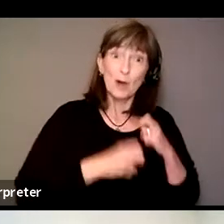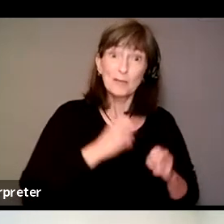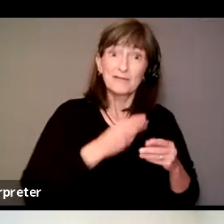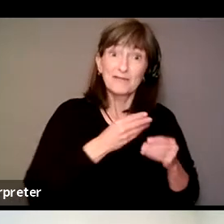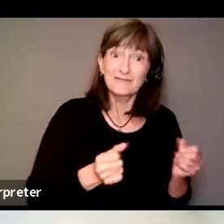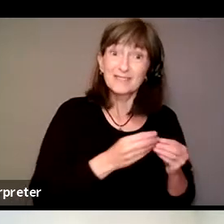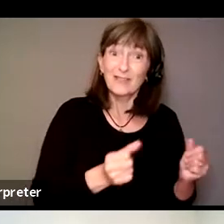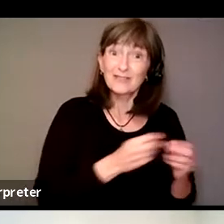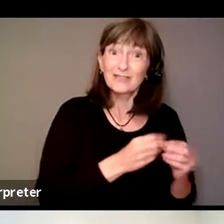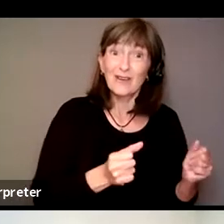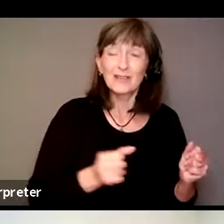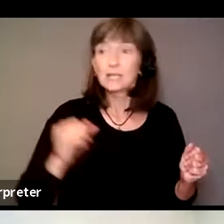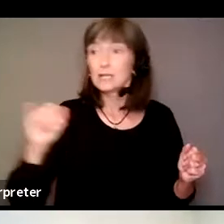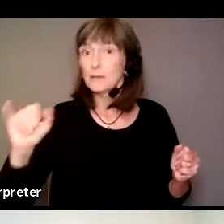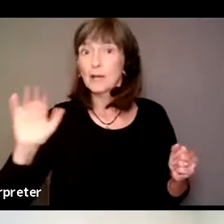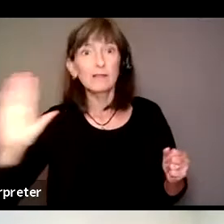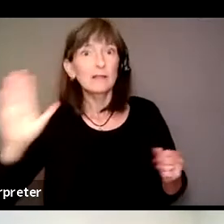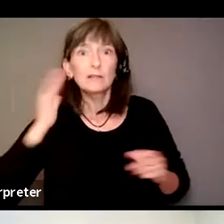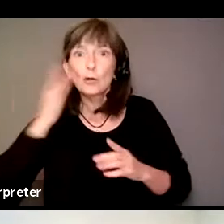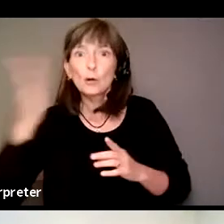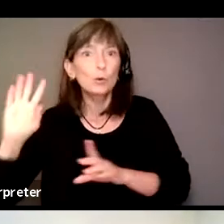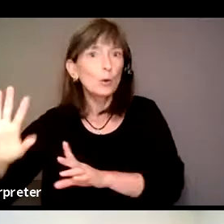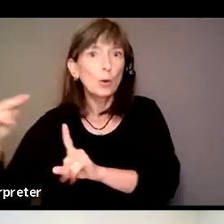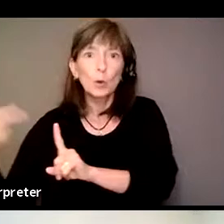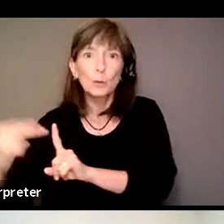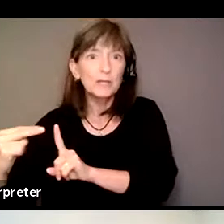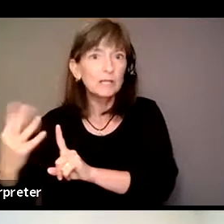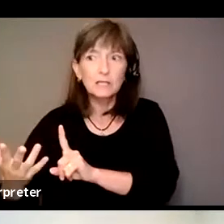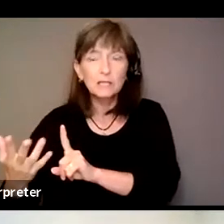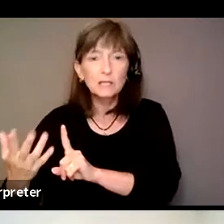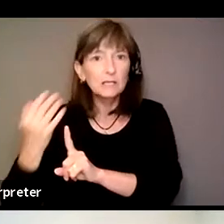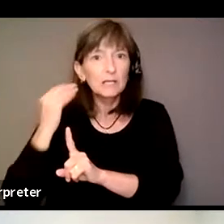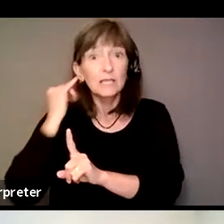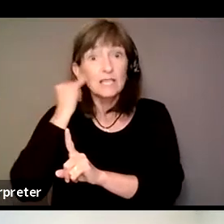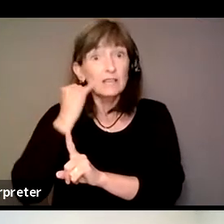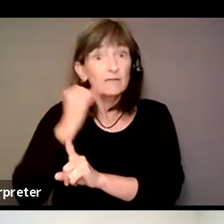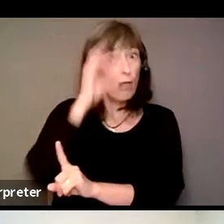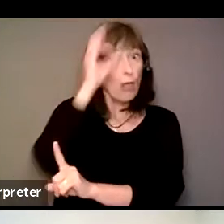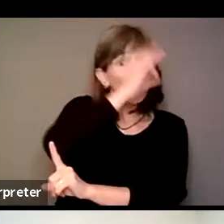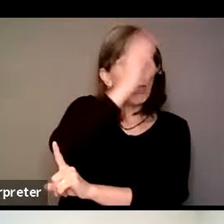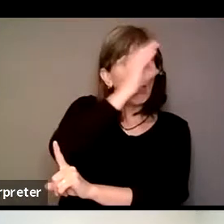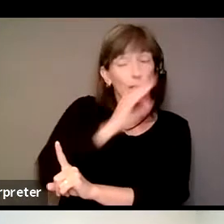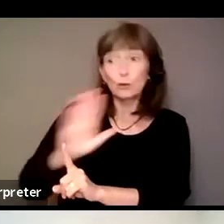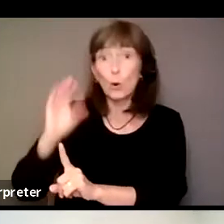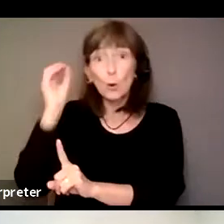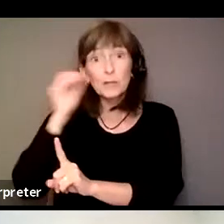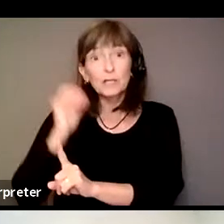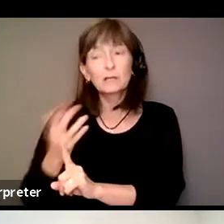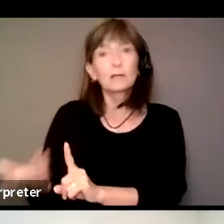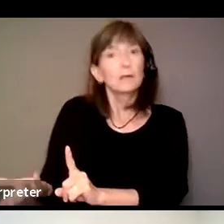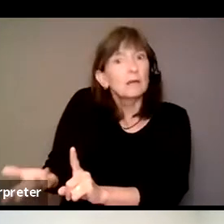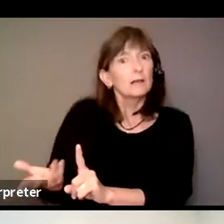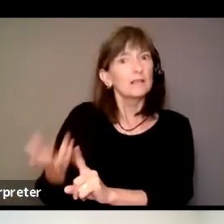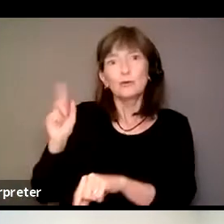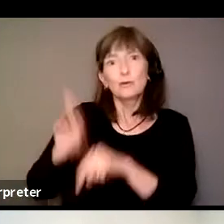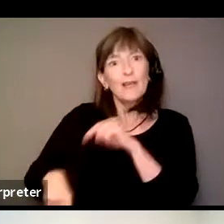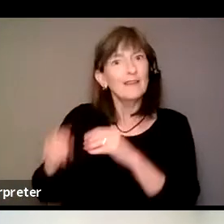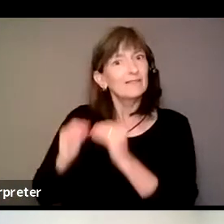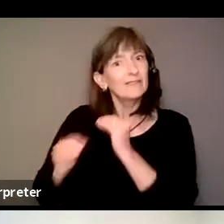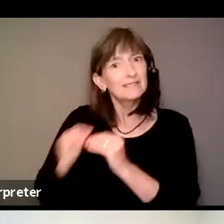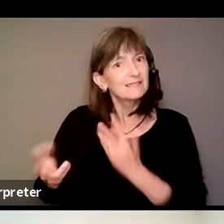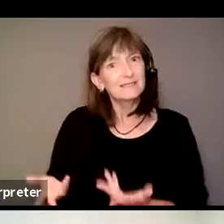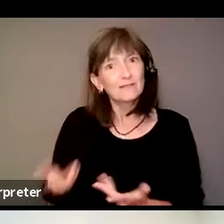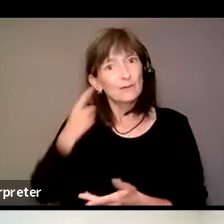are facing and different groups in those communities are facing that the leadership might not know is going on. So if you're not able to be at that table voicing